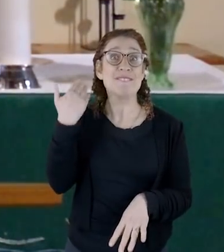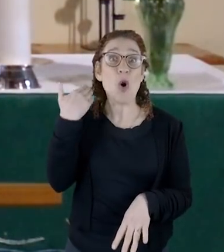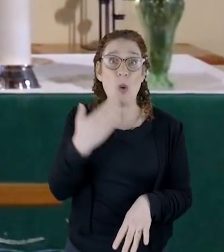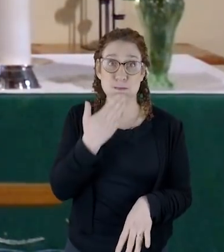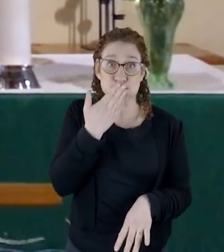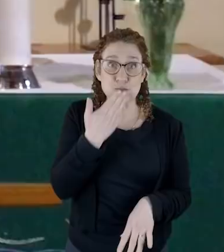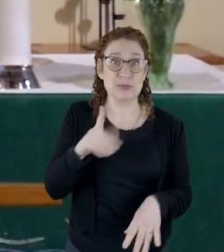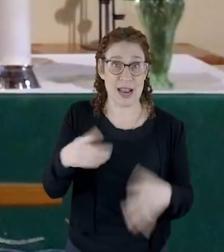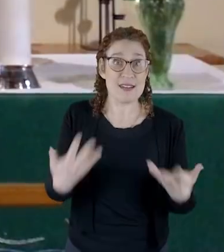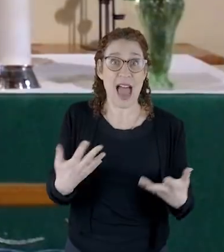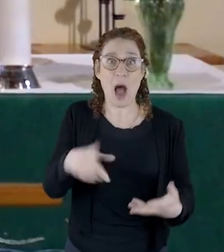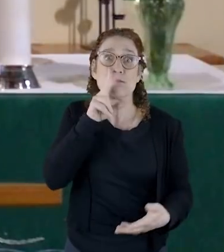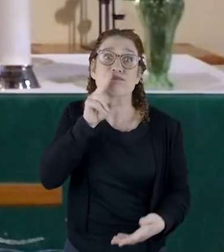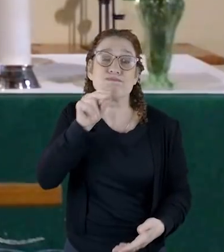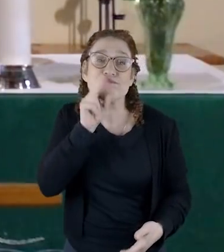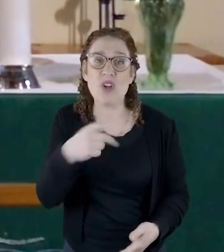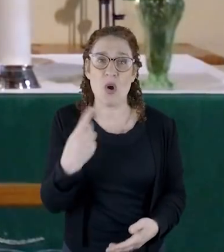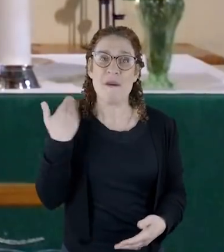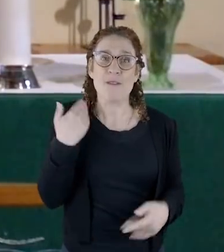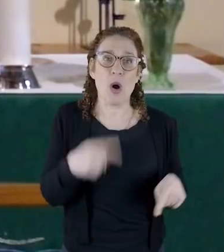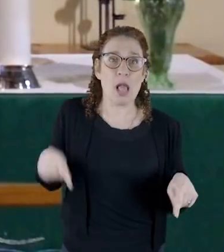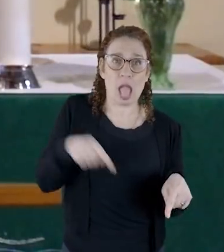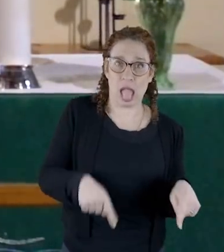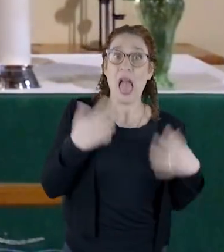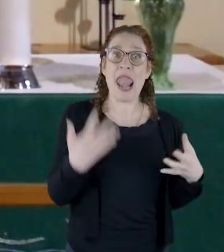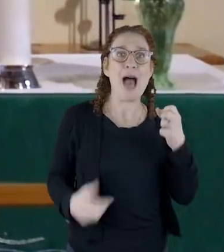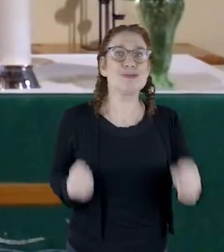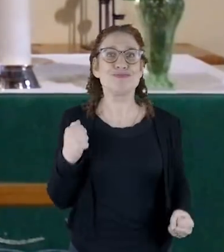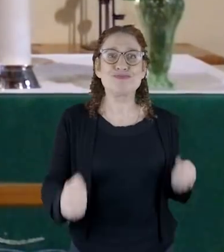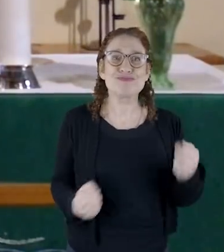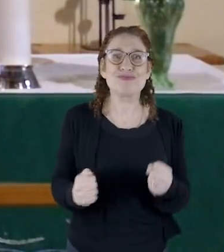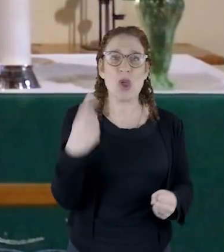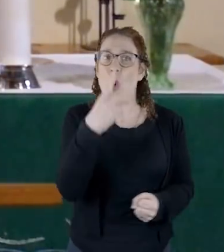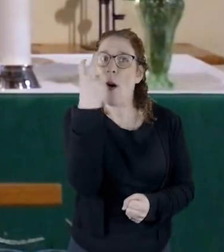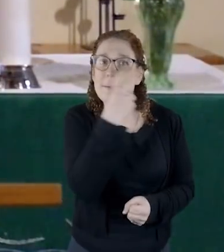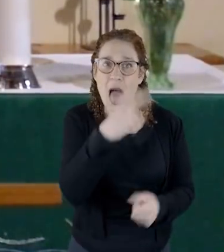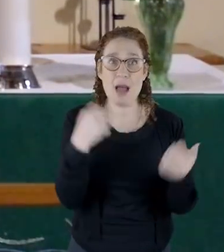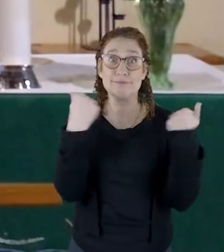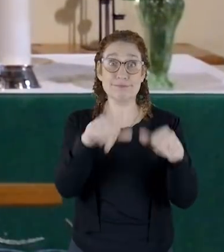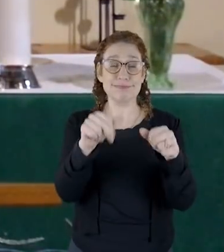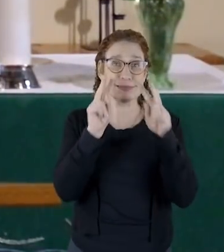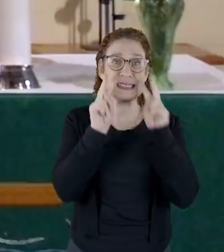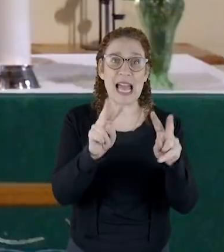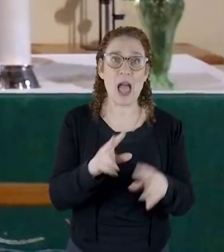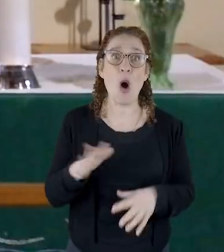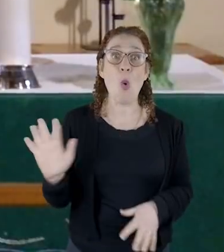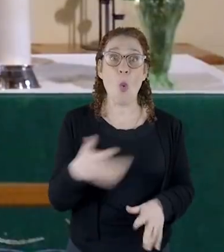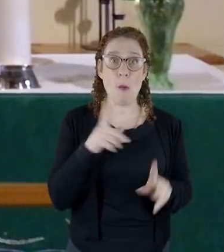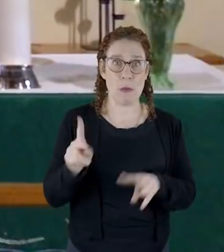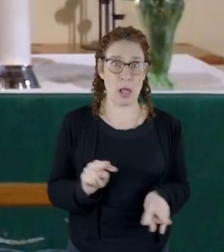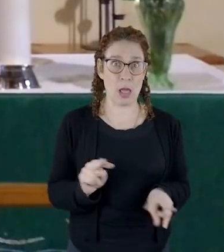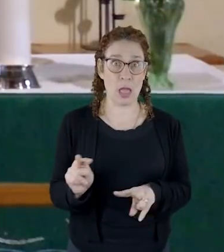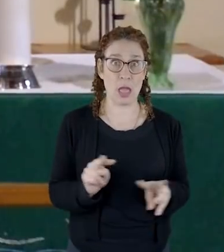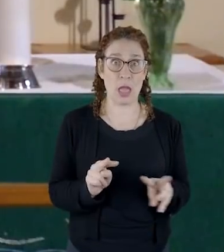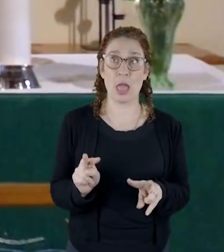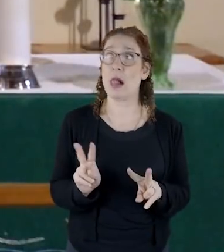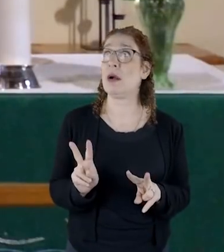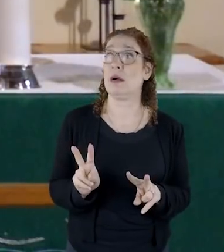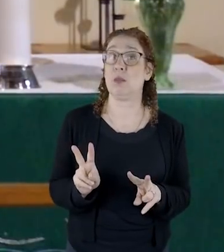speaking, the maimed whole, the lame walking, and the blind seeing, and they praised the God of Israel.